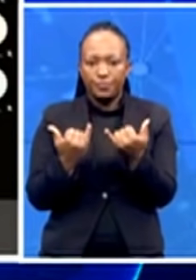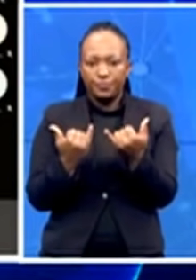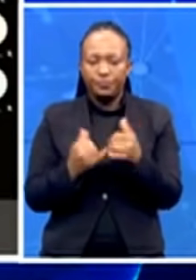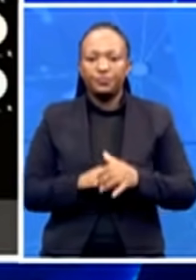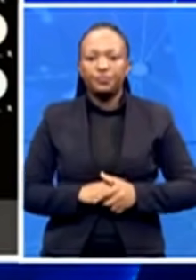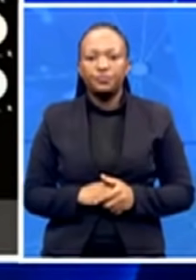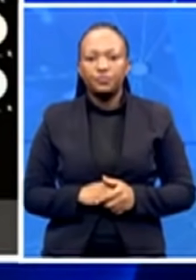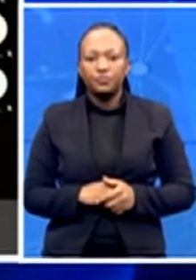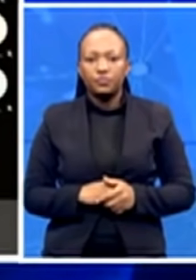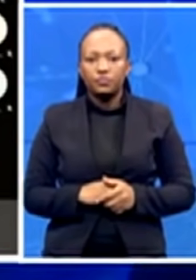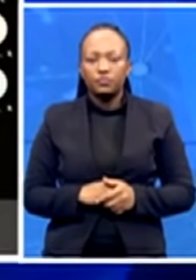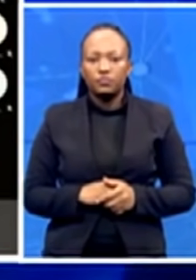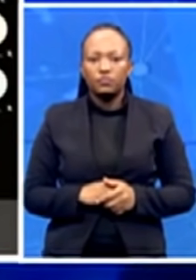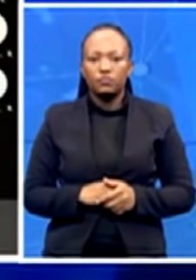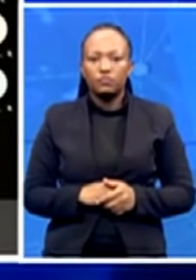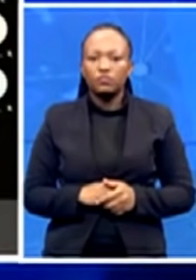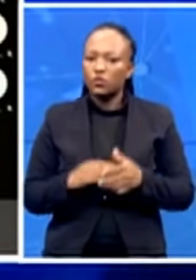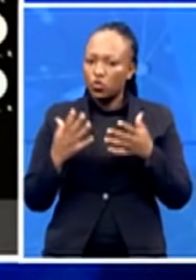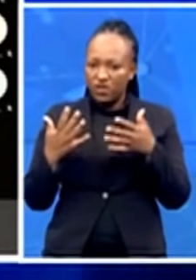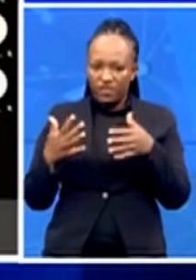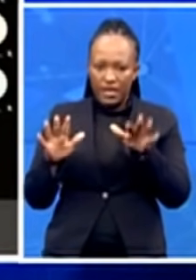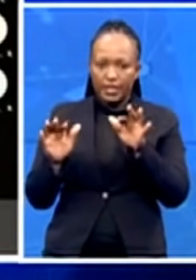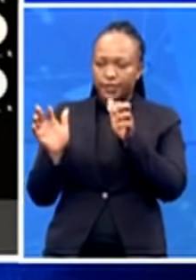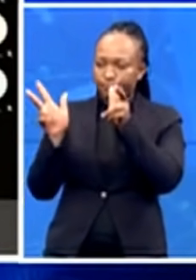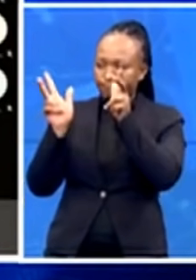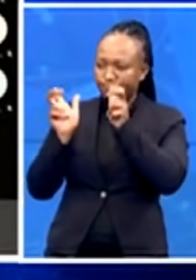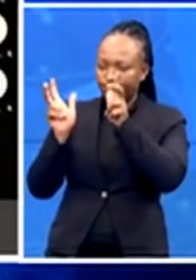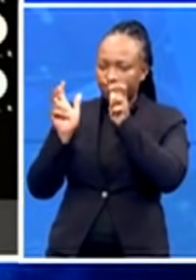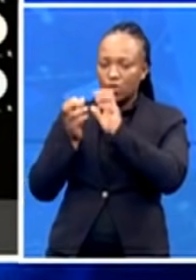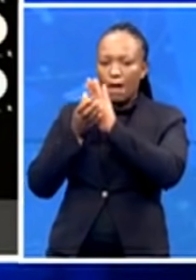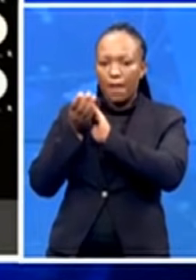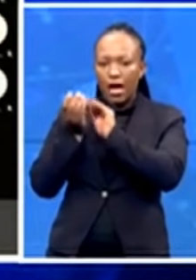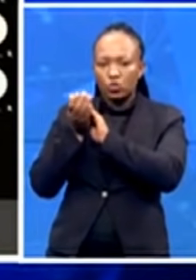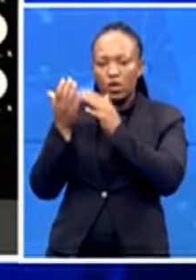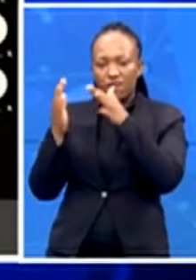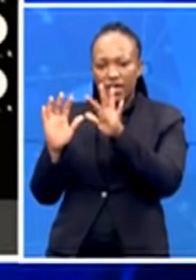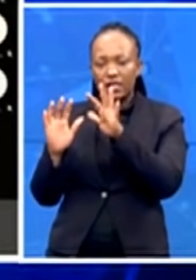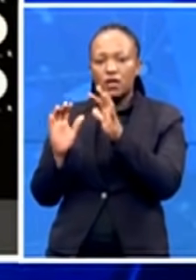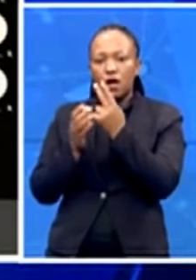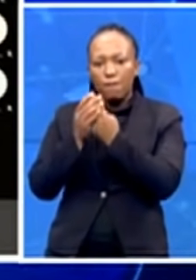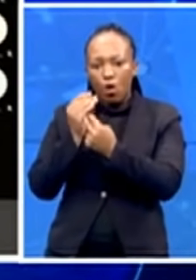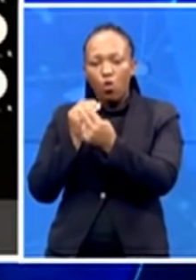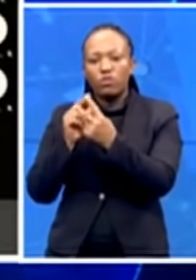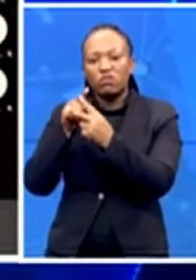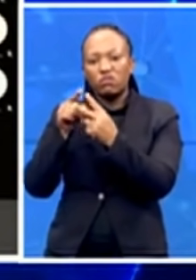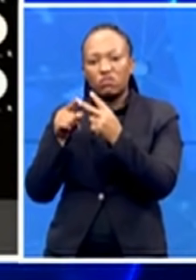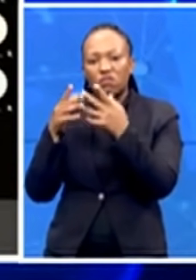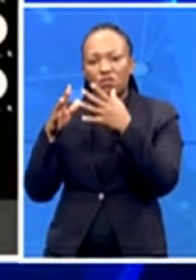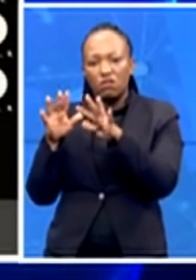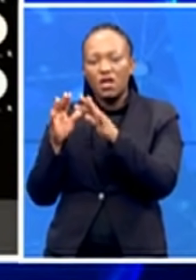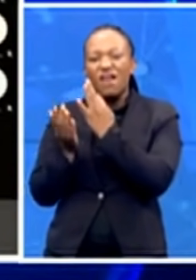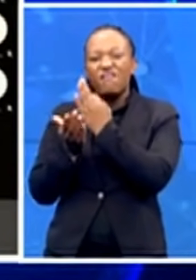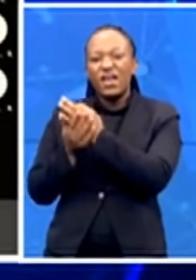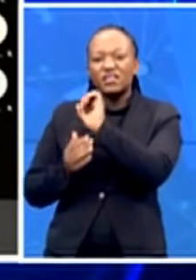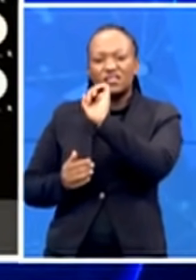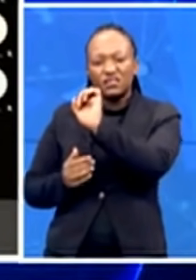interrogated Mr. Magashule's claim to the relief he seeks against both the largely undisputed facts as well as the applicable legal